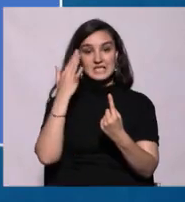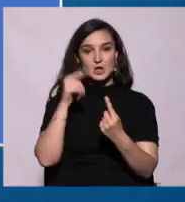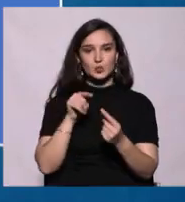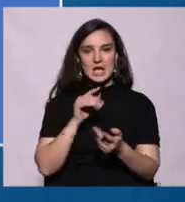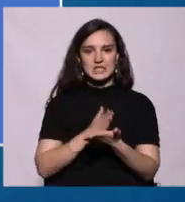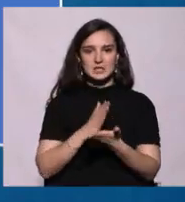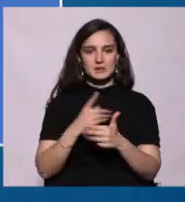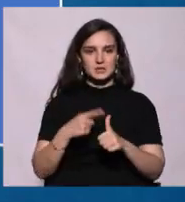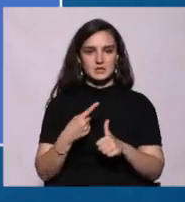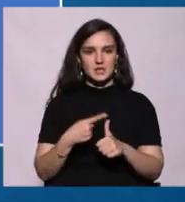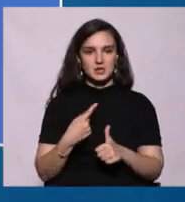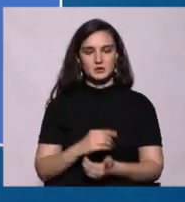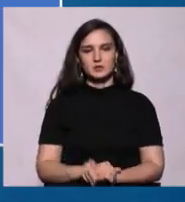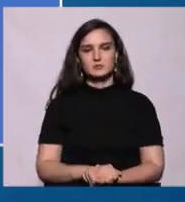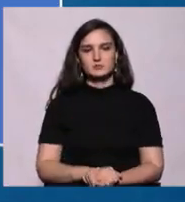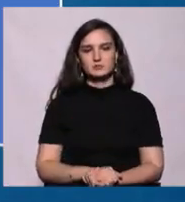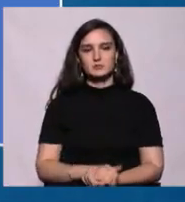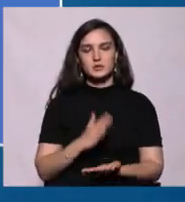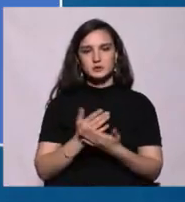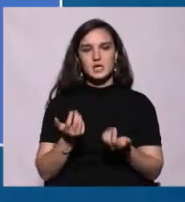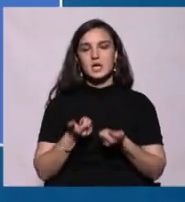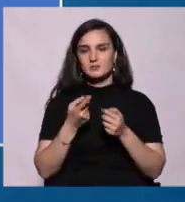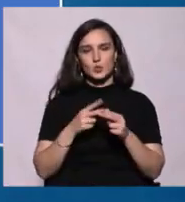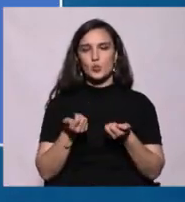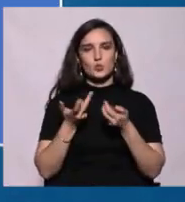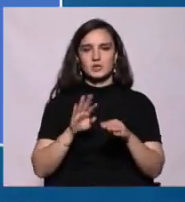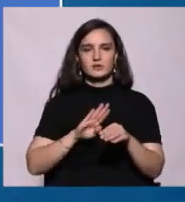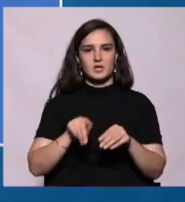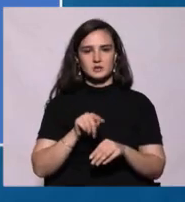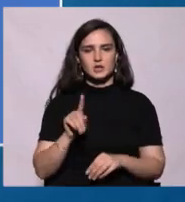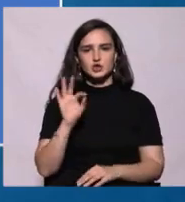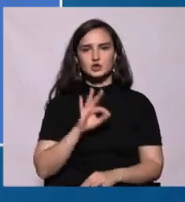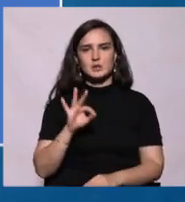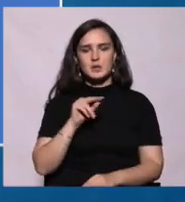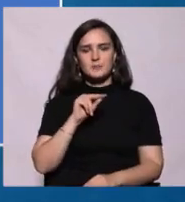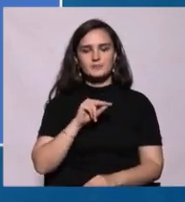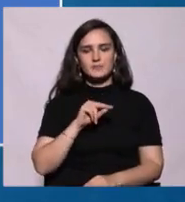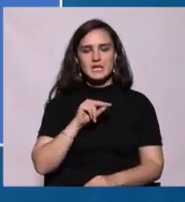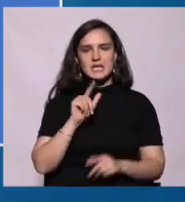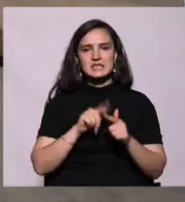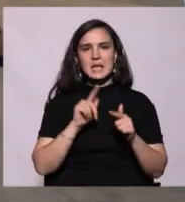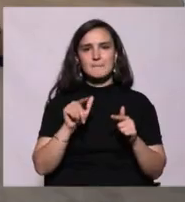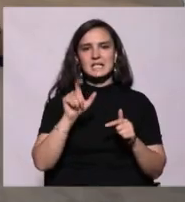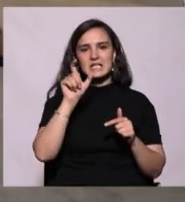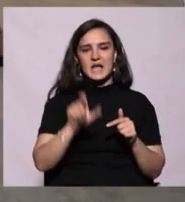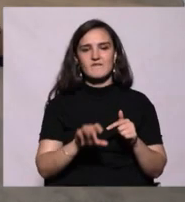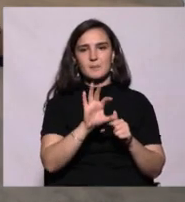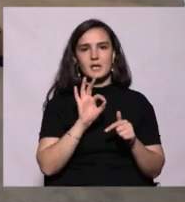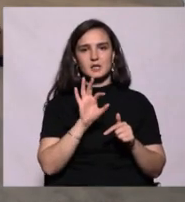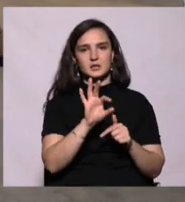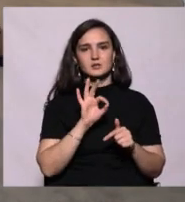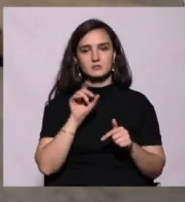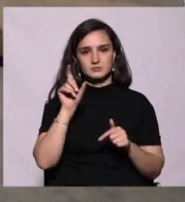And therefore, it's uncountable. What about employee? Employee is a person,